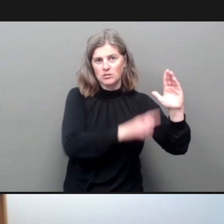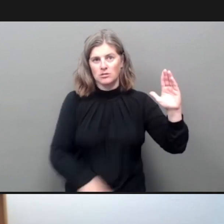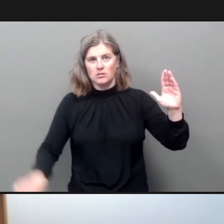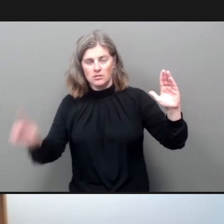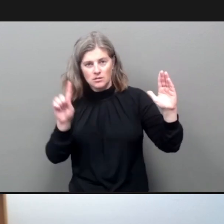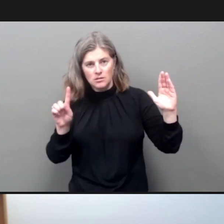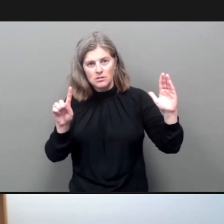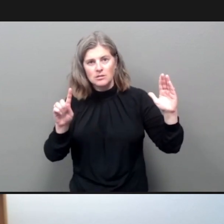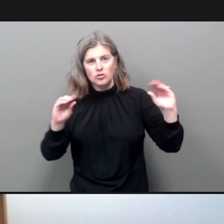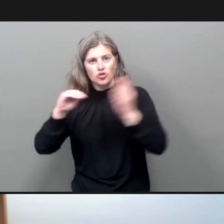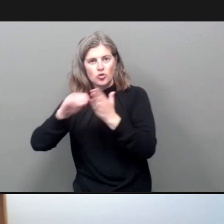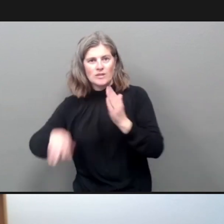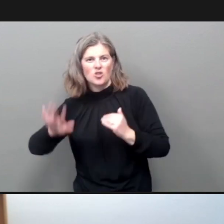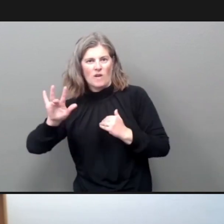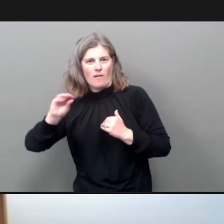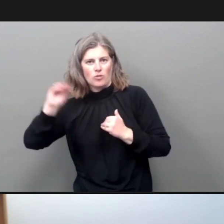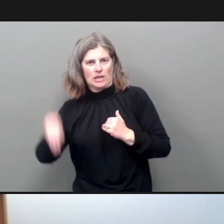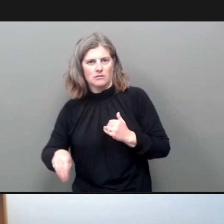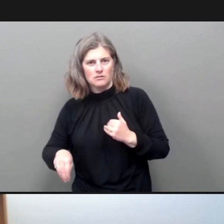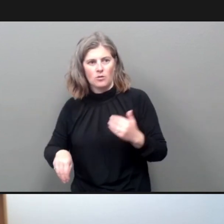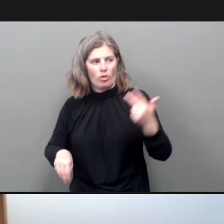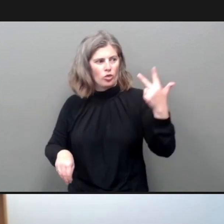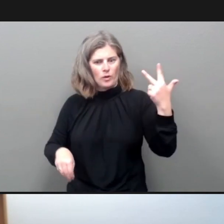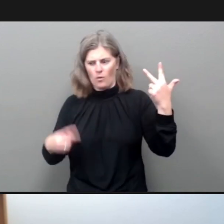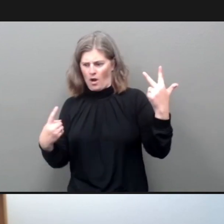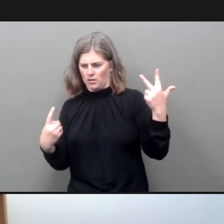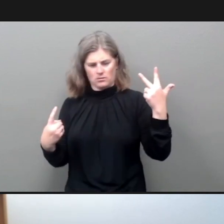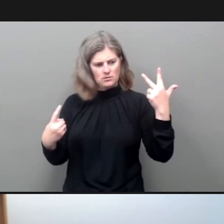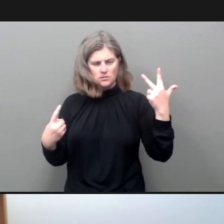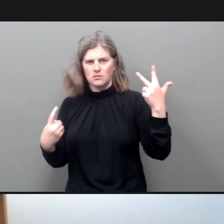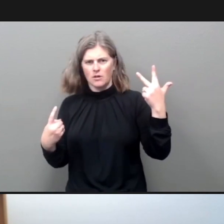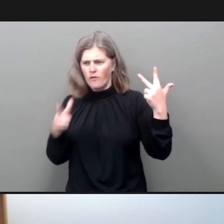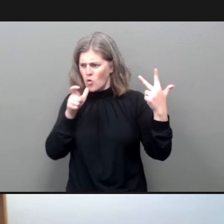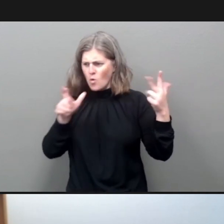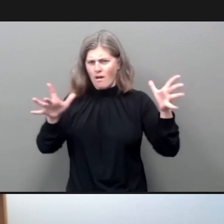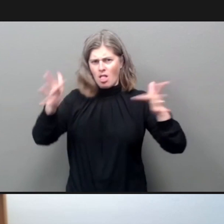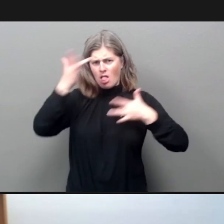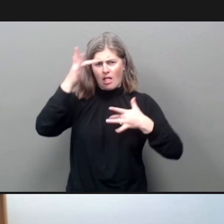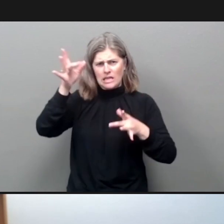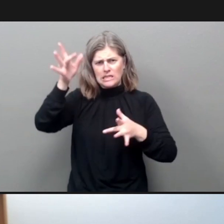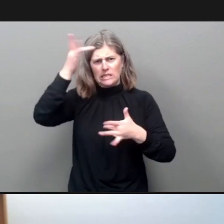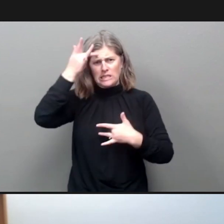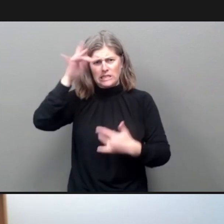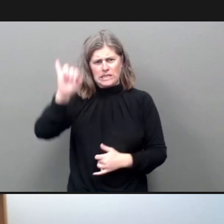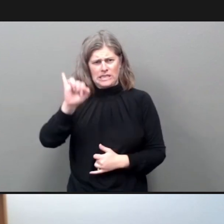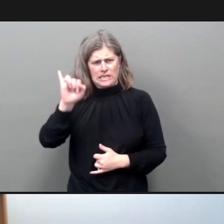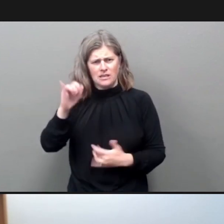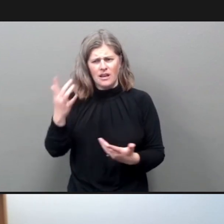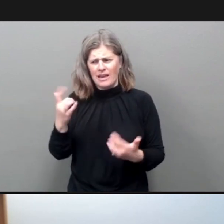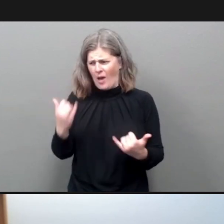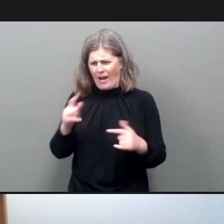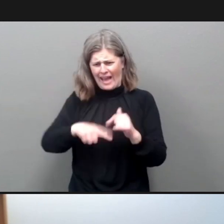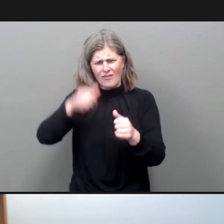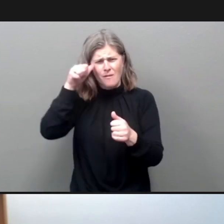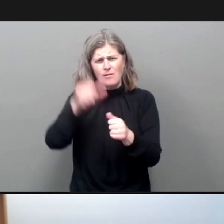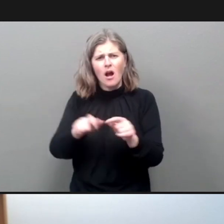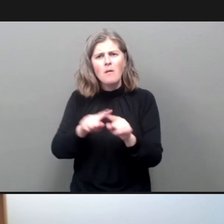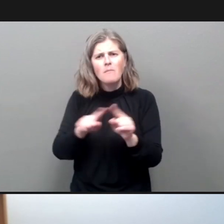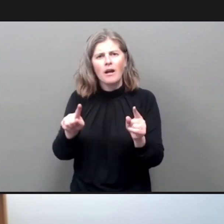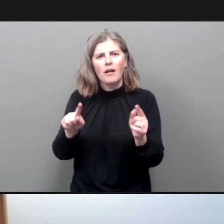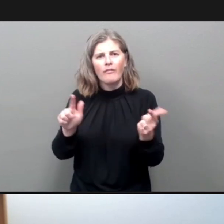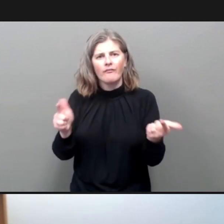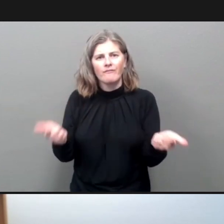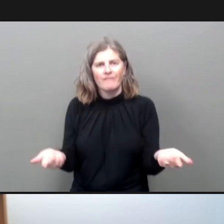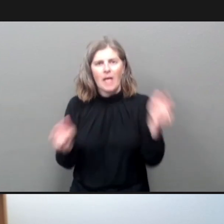to kids infections. And now, and I can't remember the exact ratio, but it's at least flipped. There's